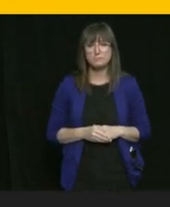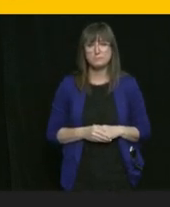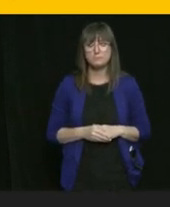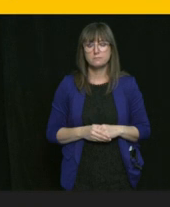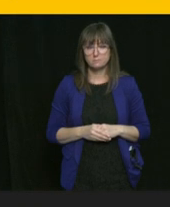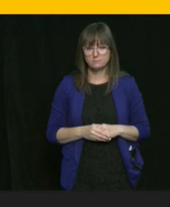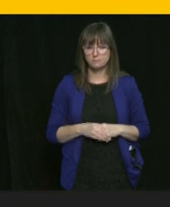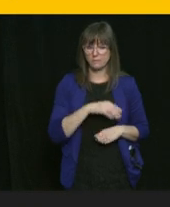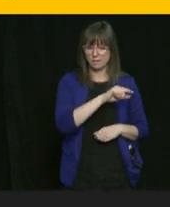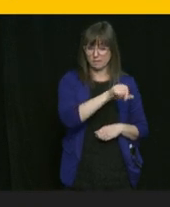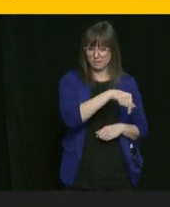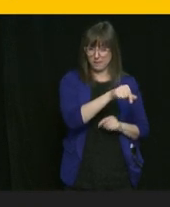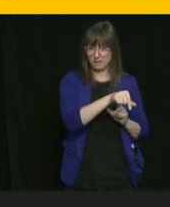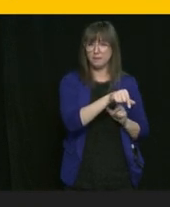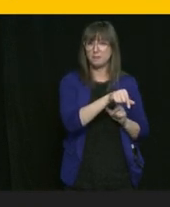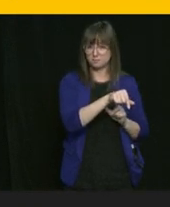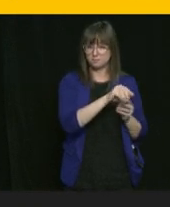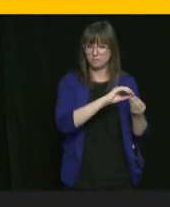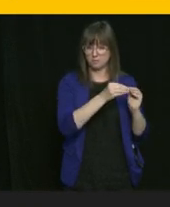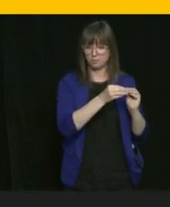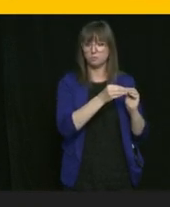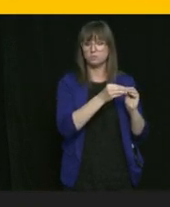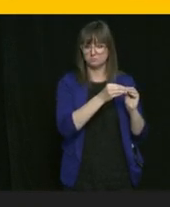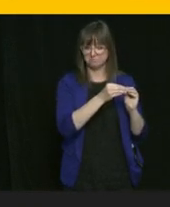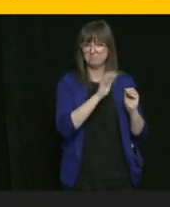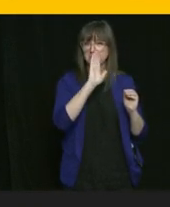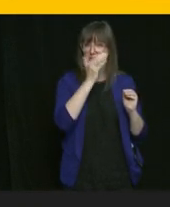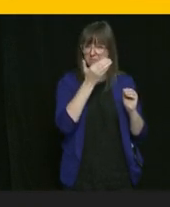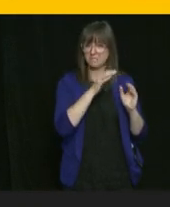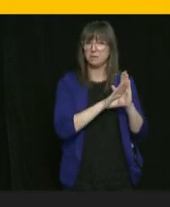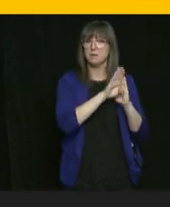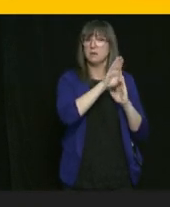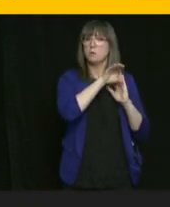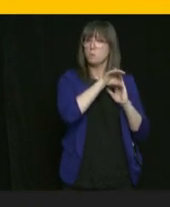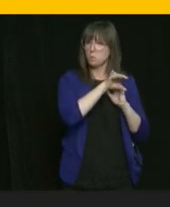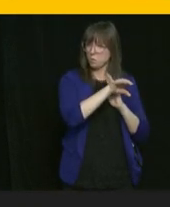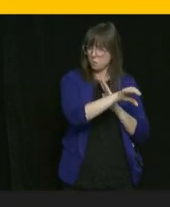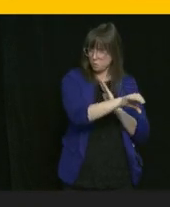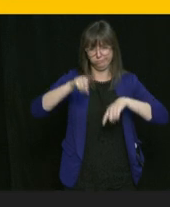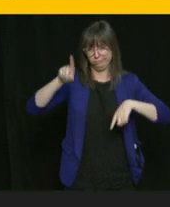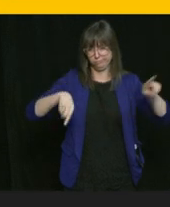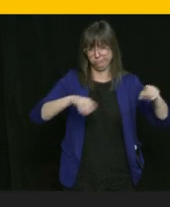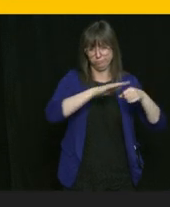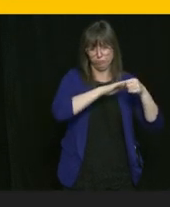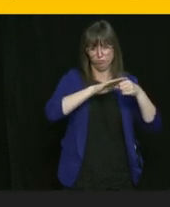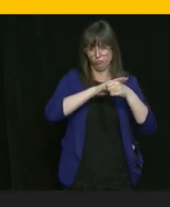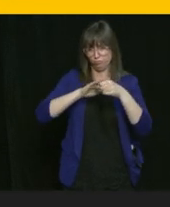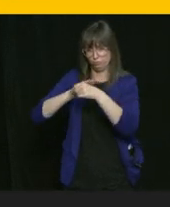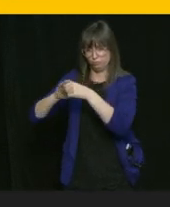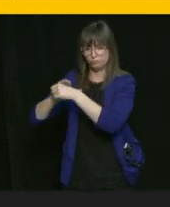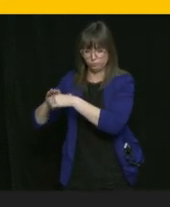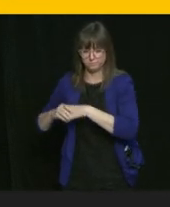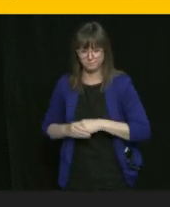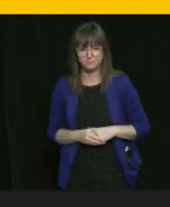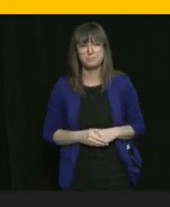in Quebec case counts has appeared to gradually stabilize, averaging around considerably across the